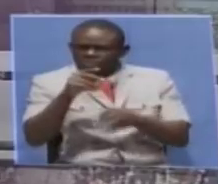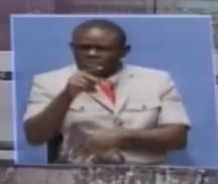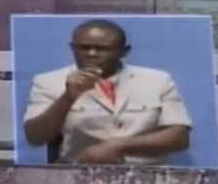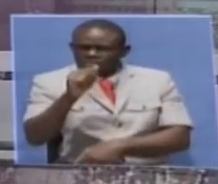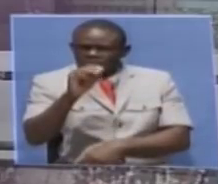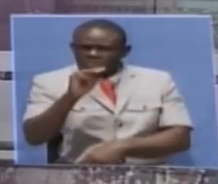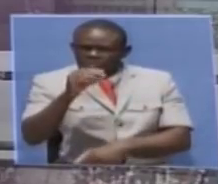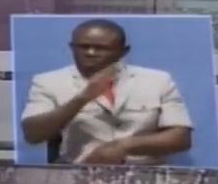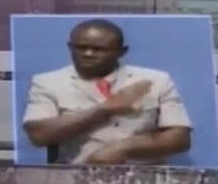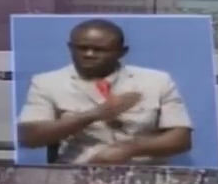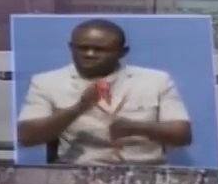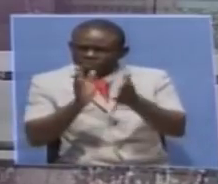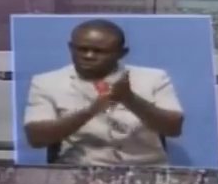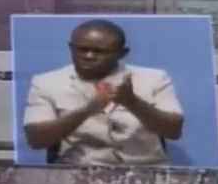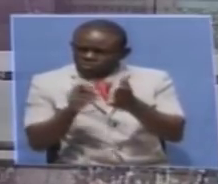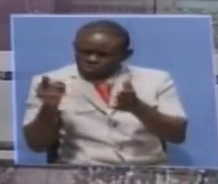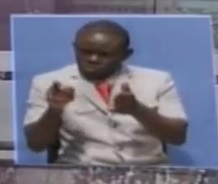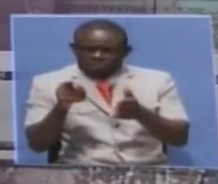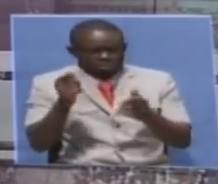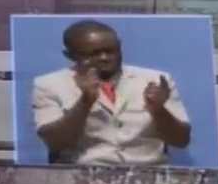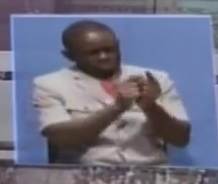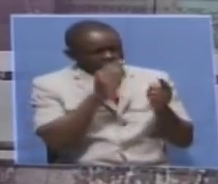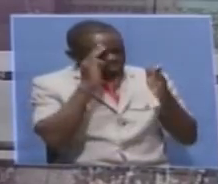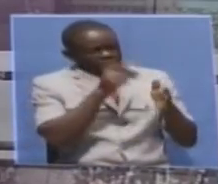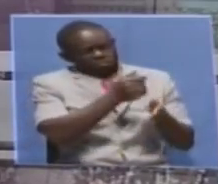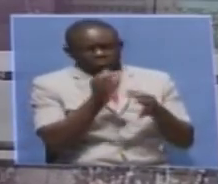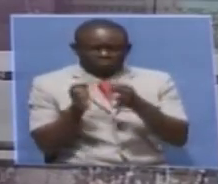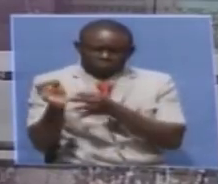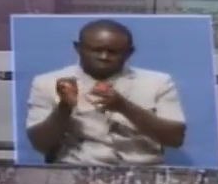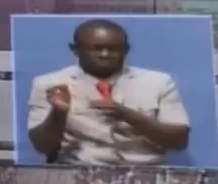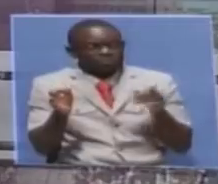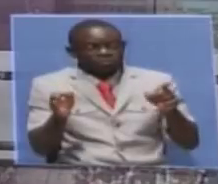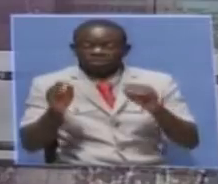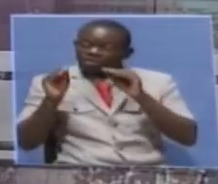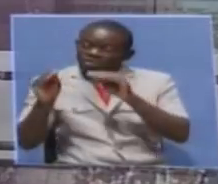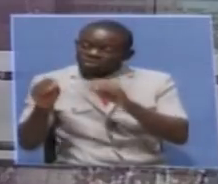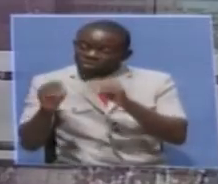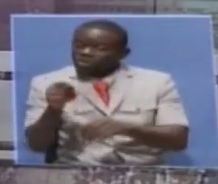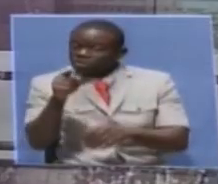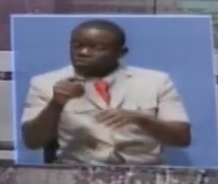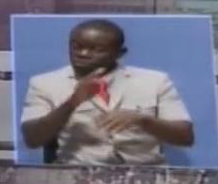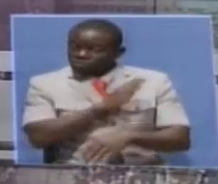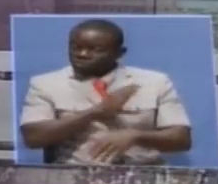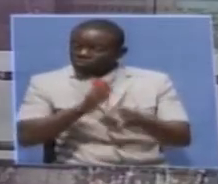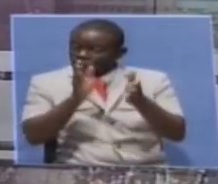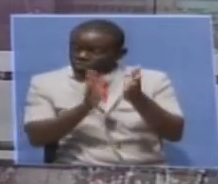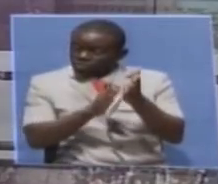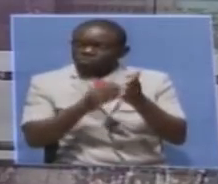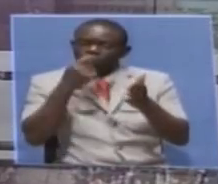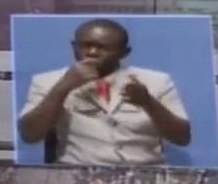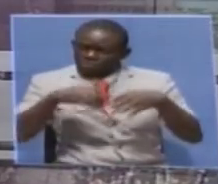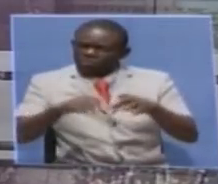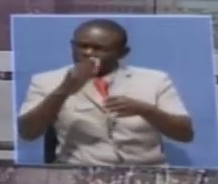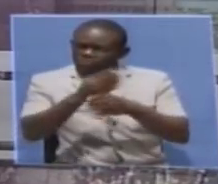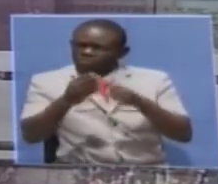Managing Director Lee Ye to immediately resume work on Pambashe boarding school because government wants to start commissioning